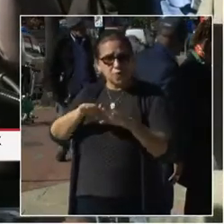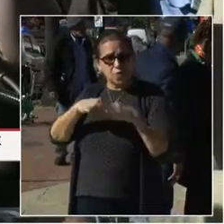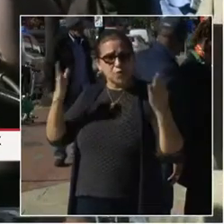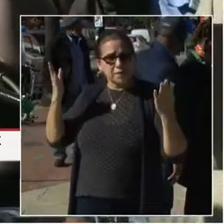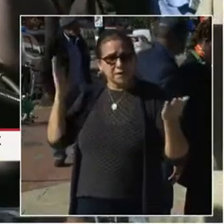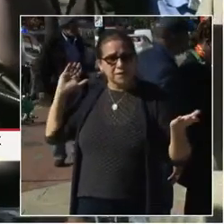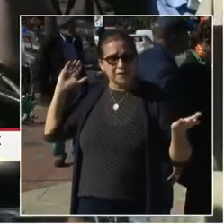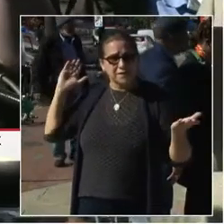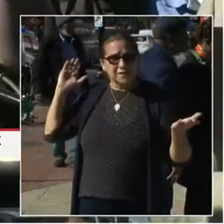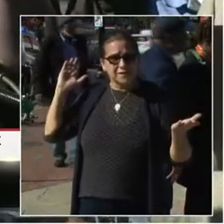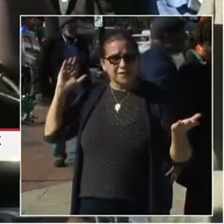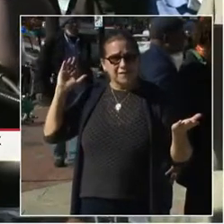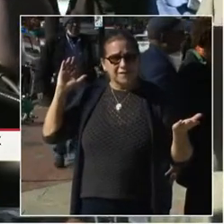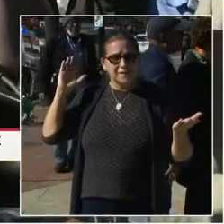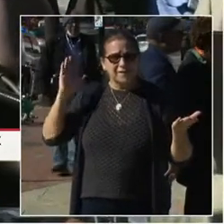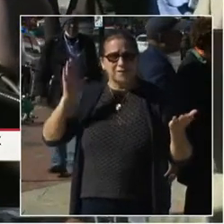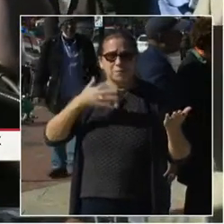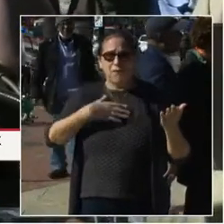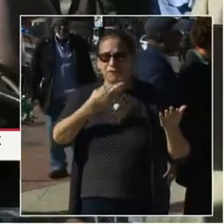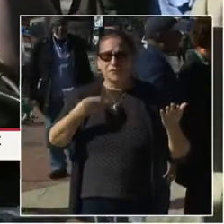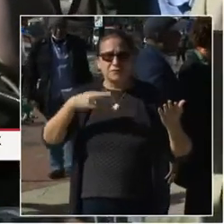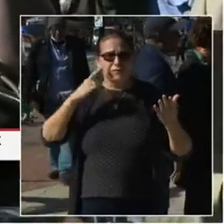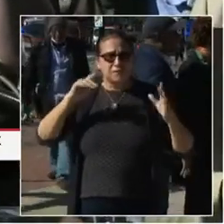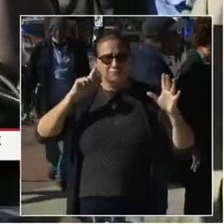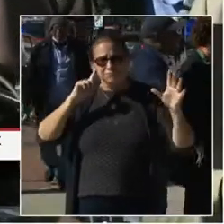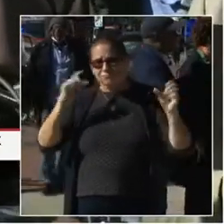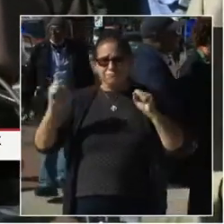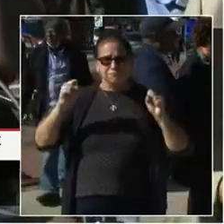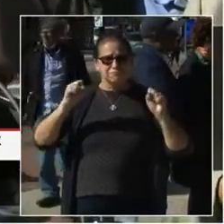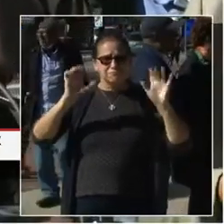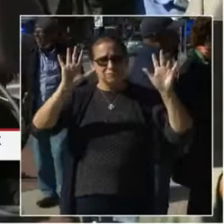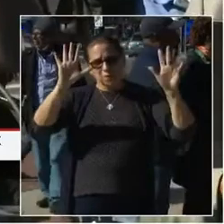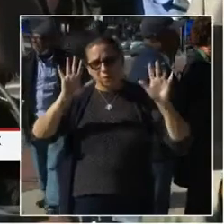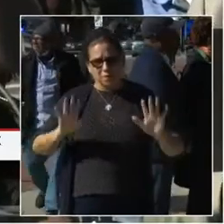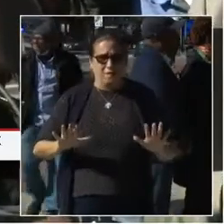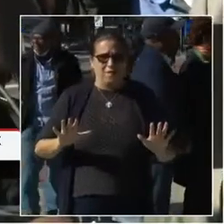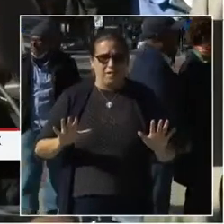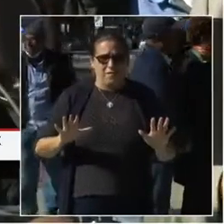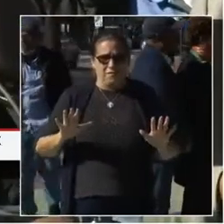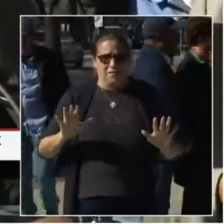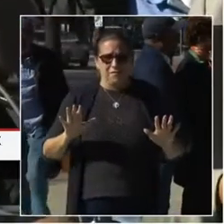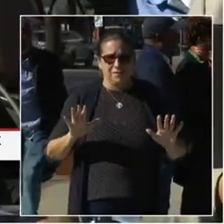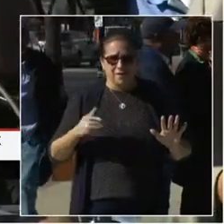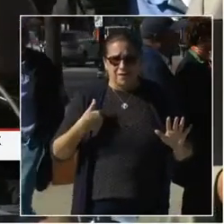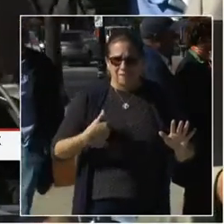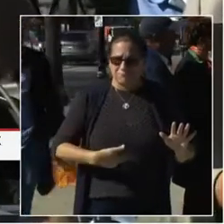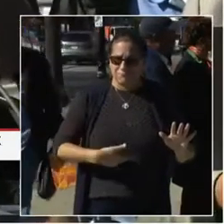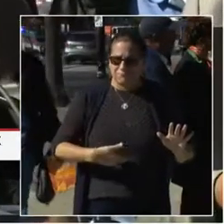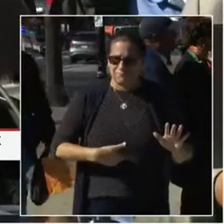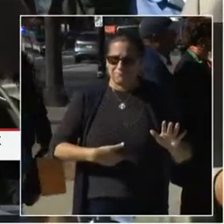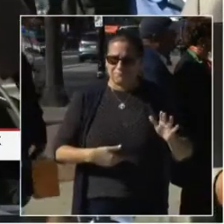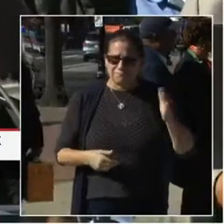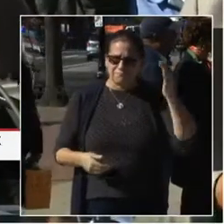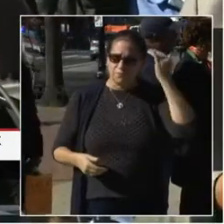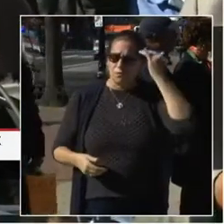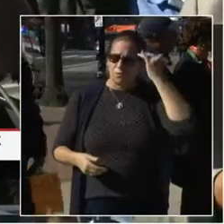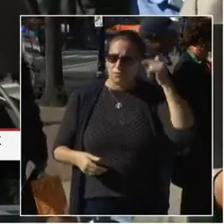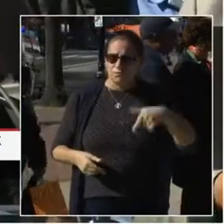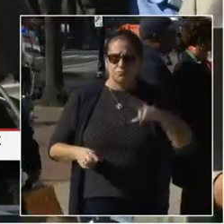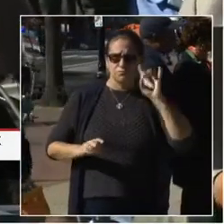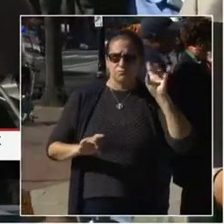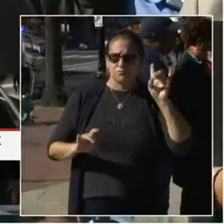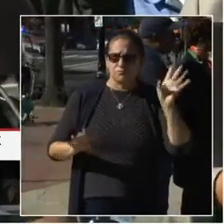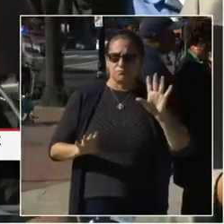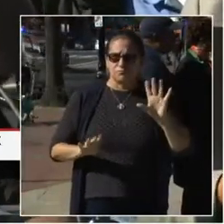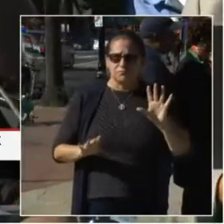the glow, I saw the passion, and I knew that this was his calling and exactly what it was he was supposed to